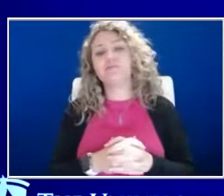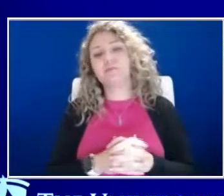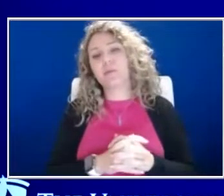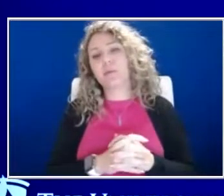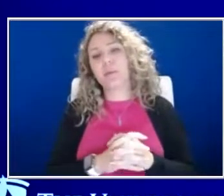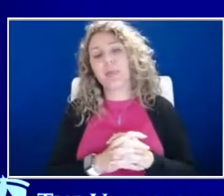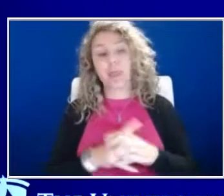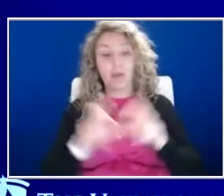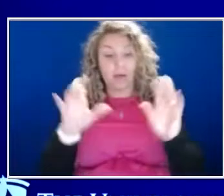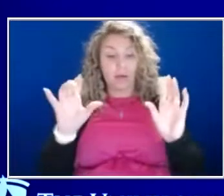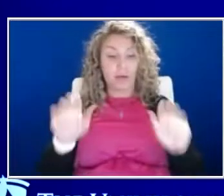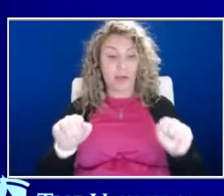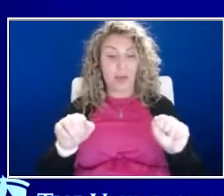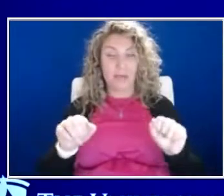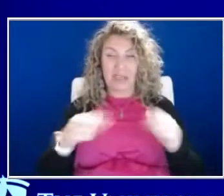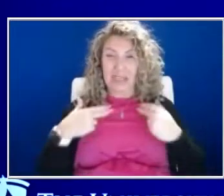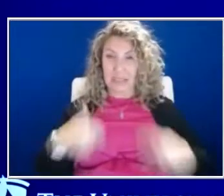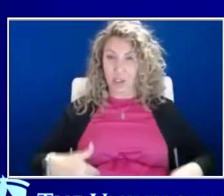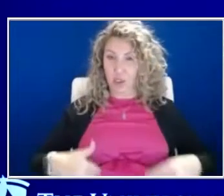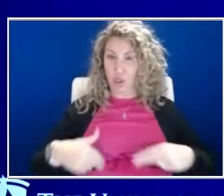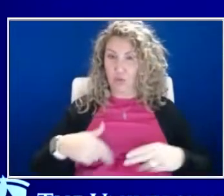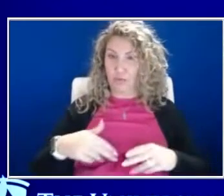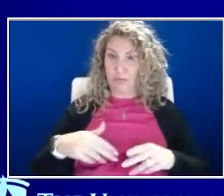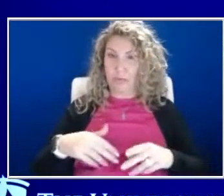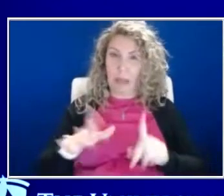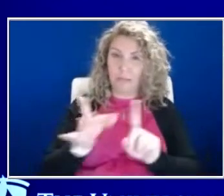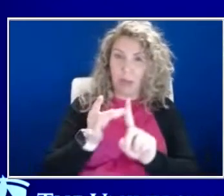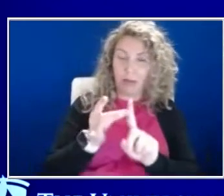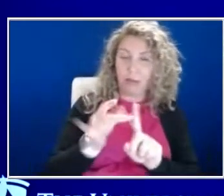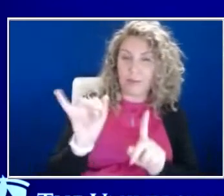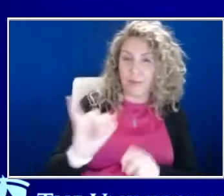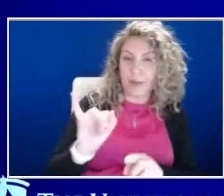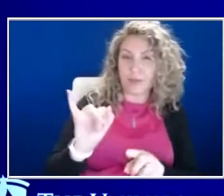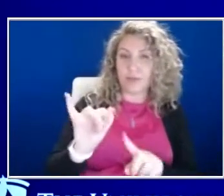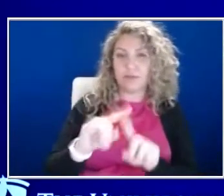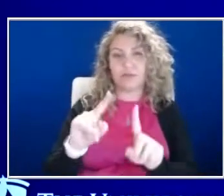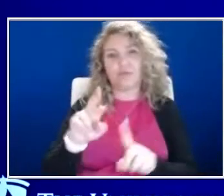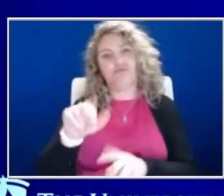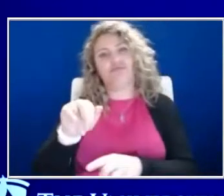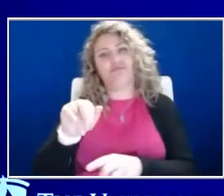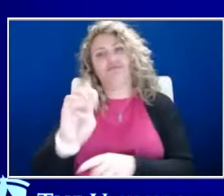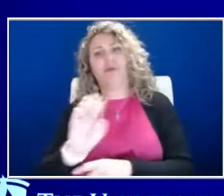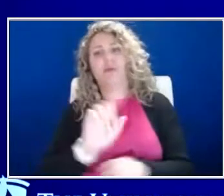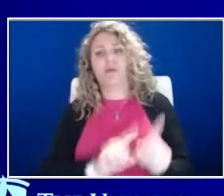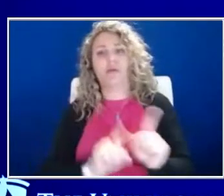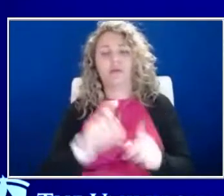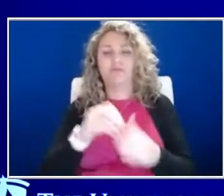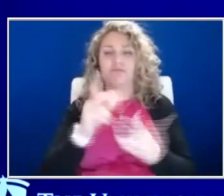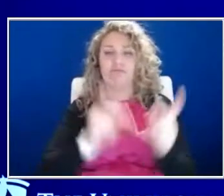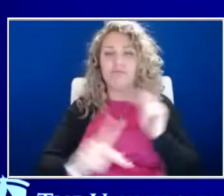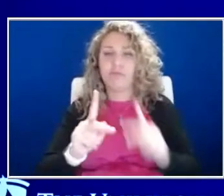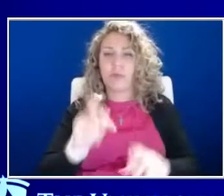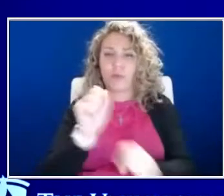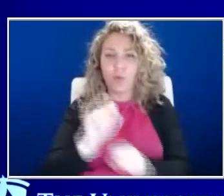instances of human infection, but those are extremely rare. Those are also in those people that are working